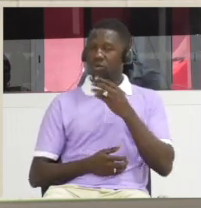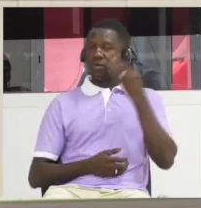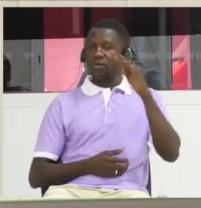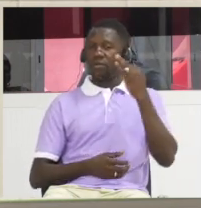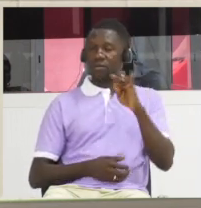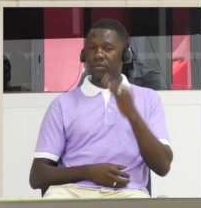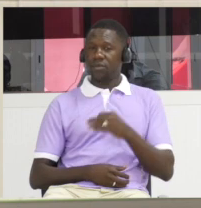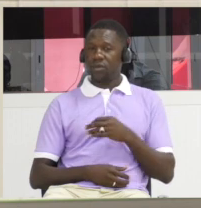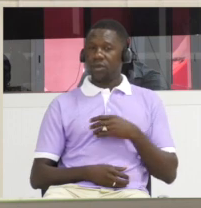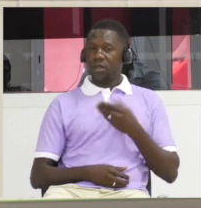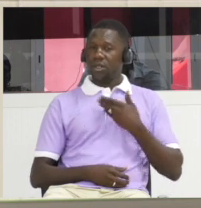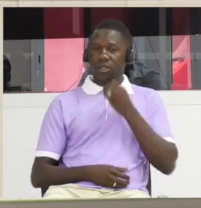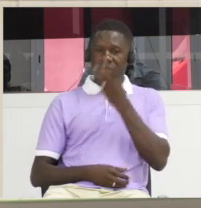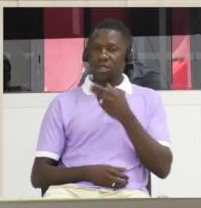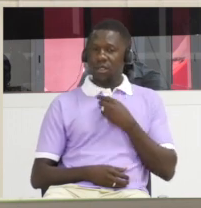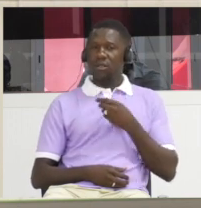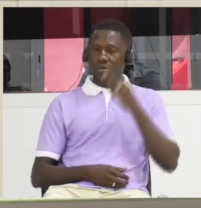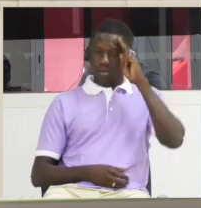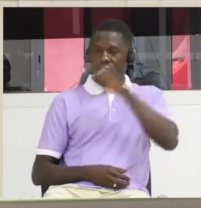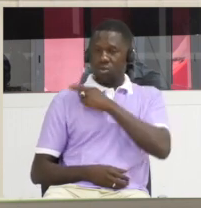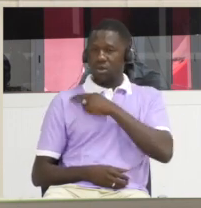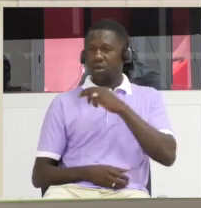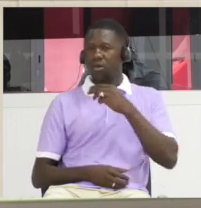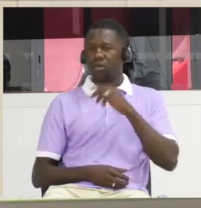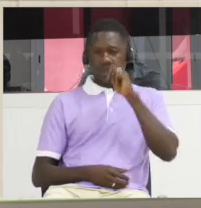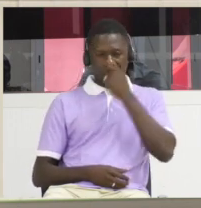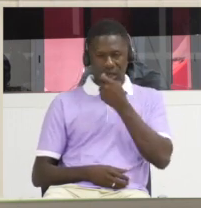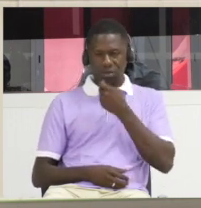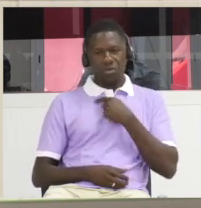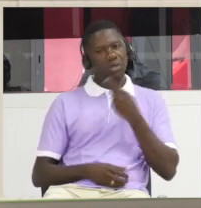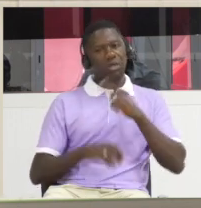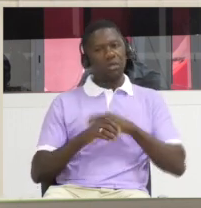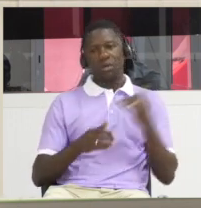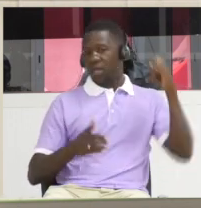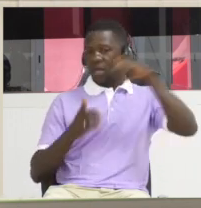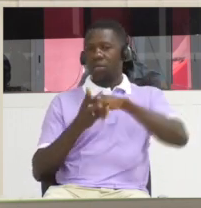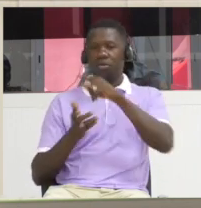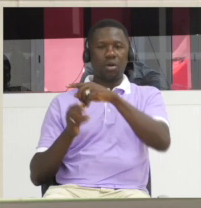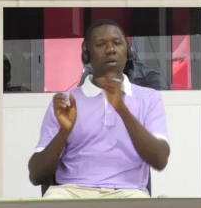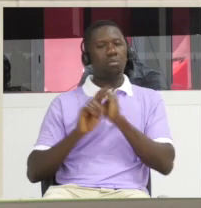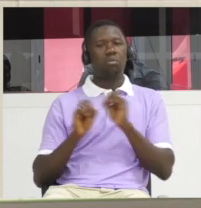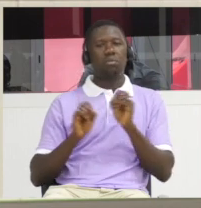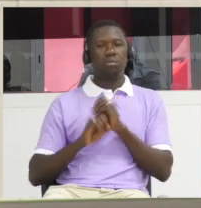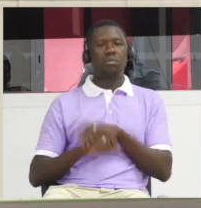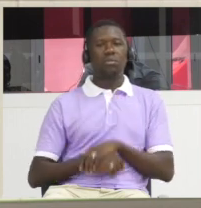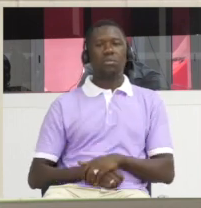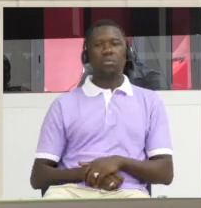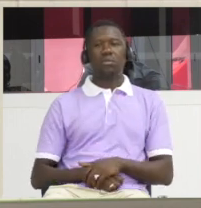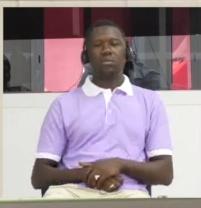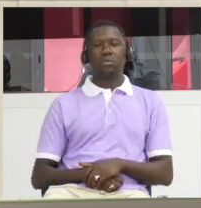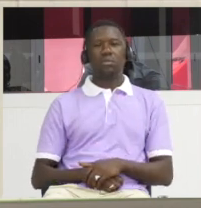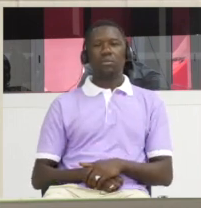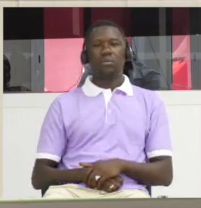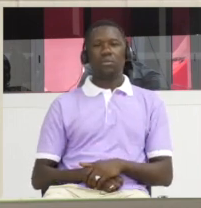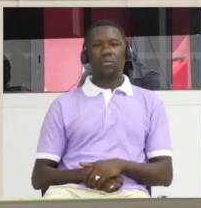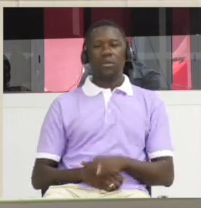had his brother passed away, so he would not be at the airport. And CRT had